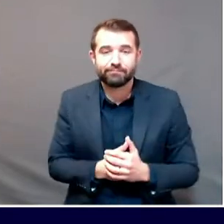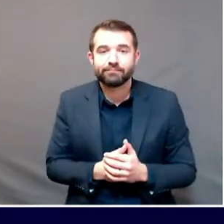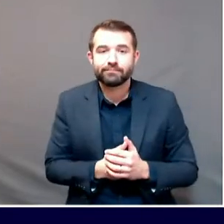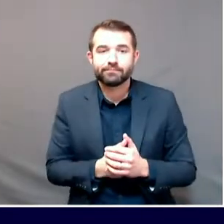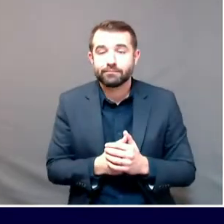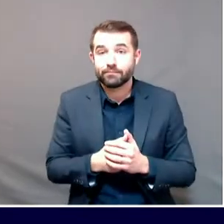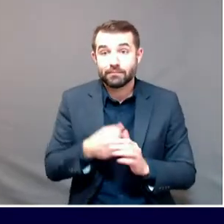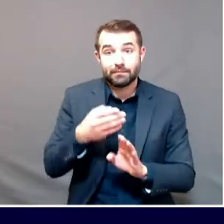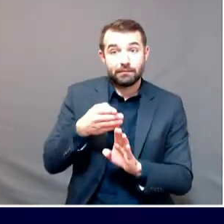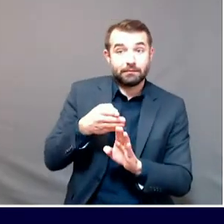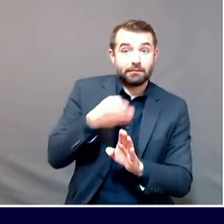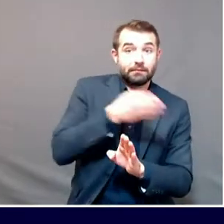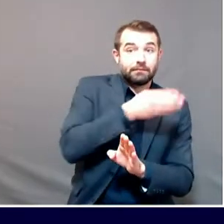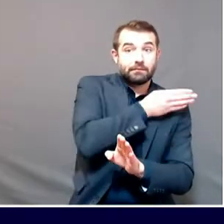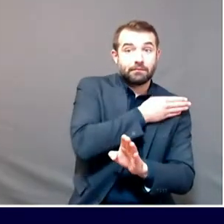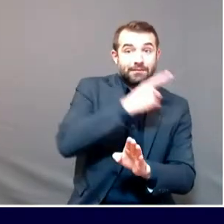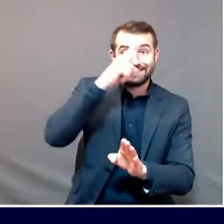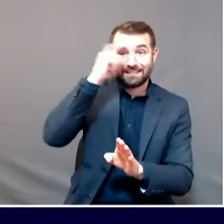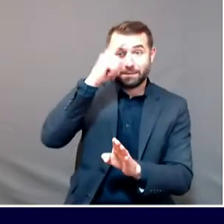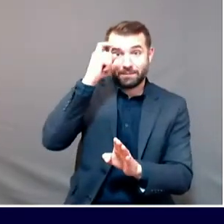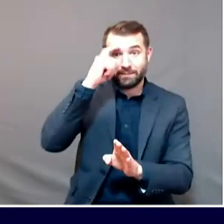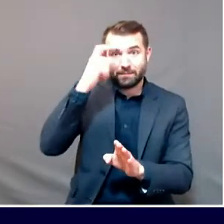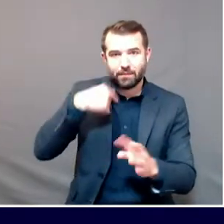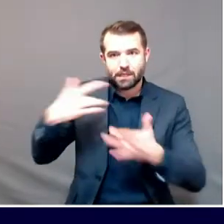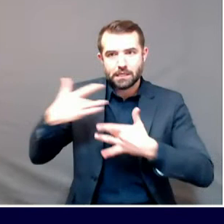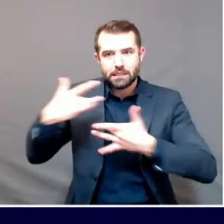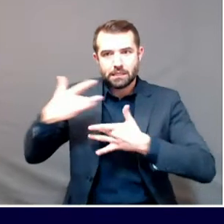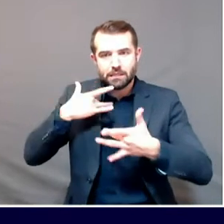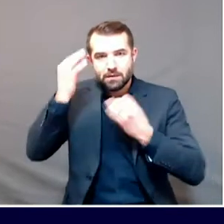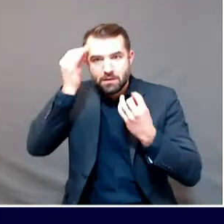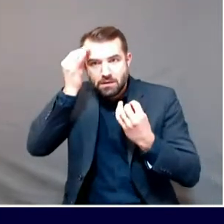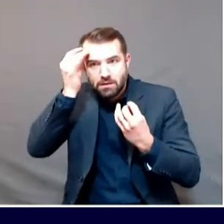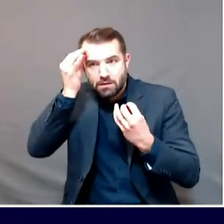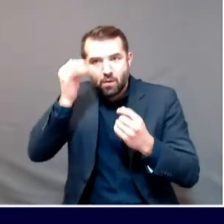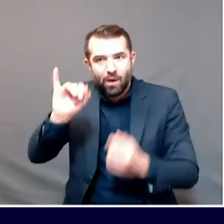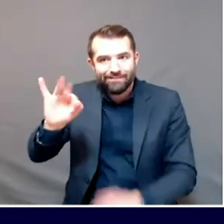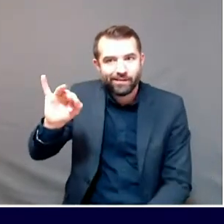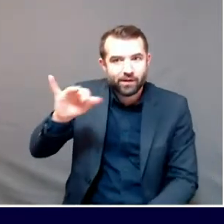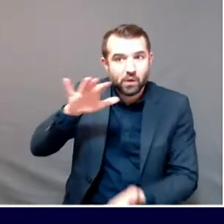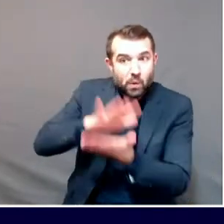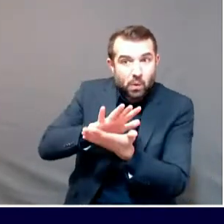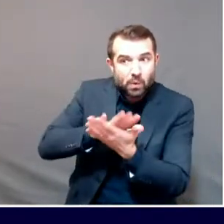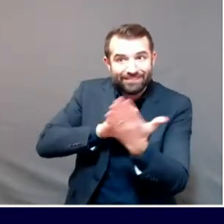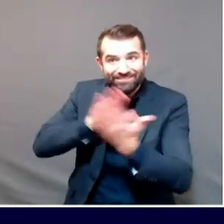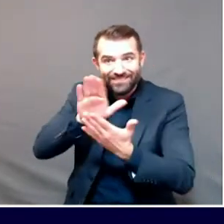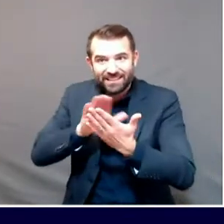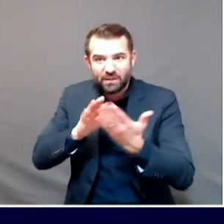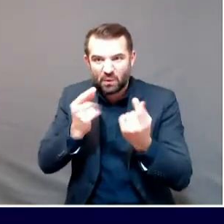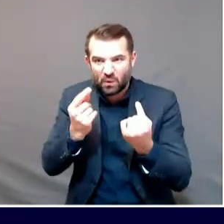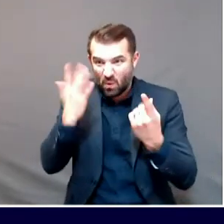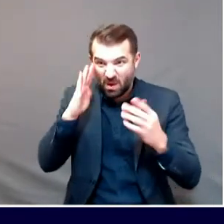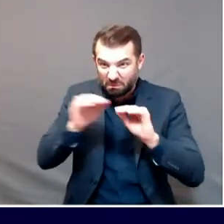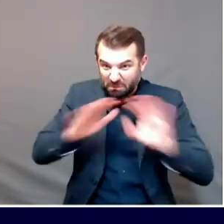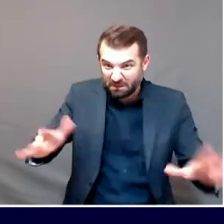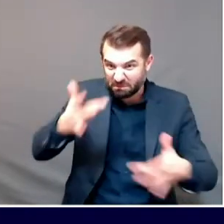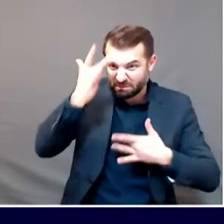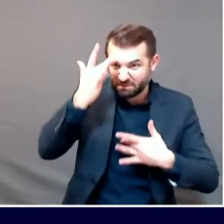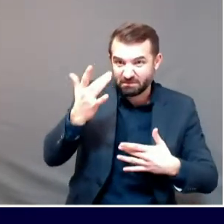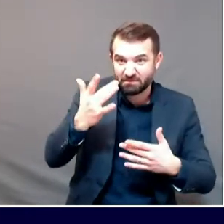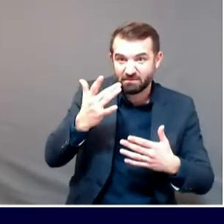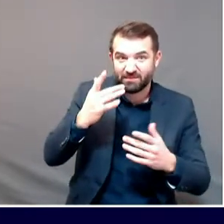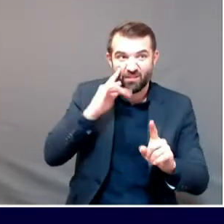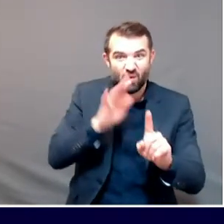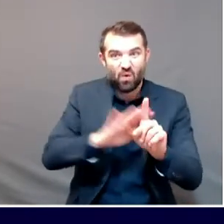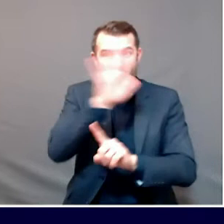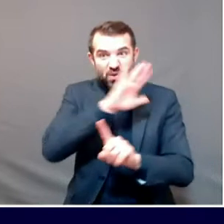of concern over the possibility, the risk of transmission in schools. Thankfully, nationwide as well as in Maine, that